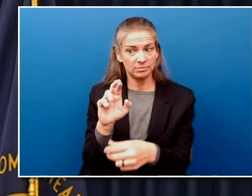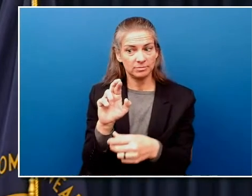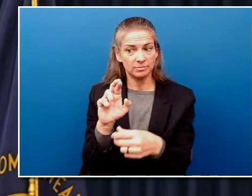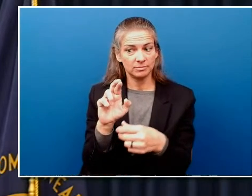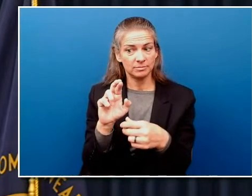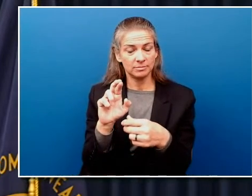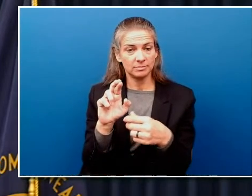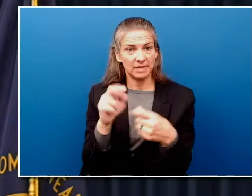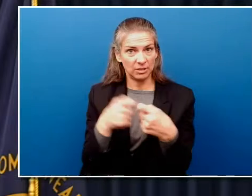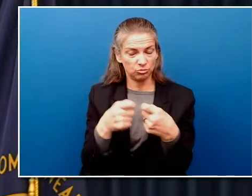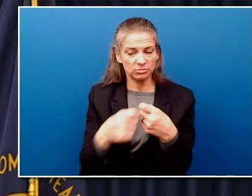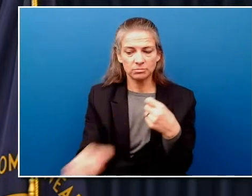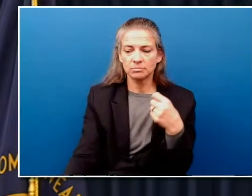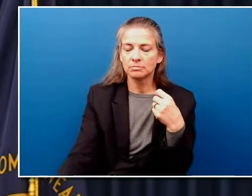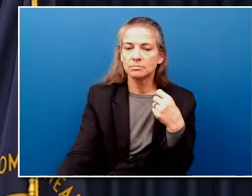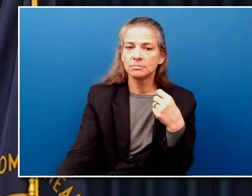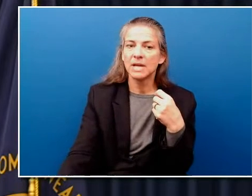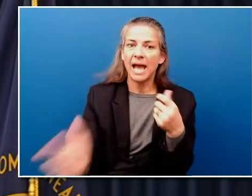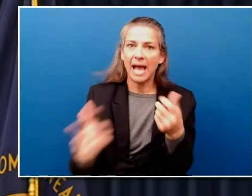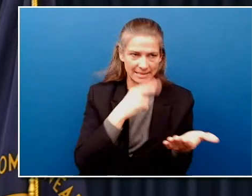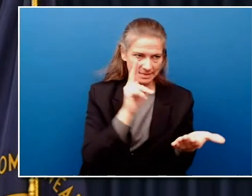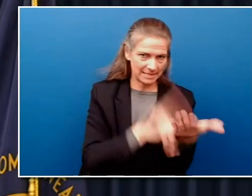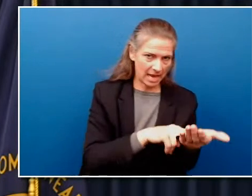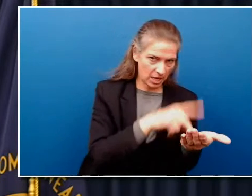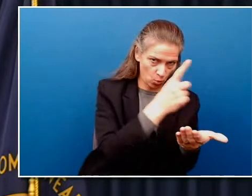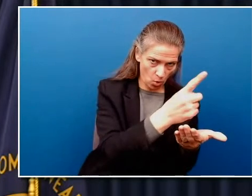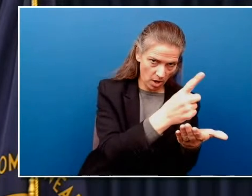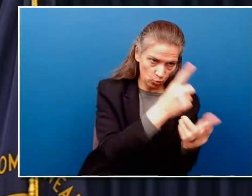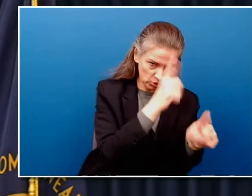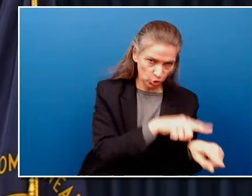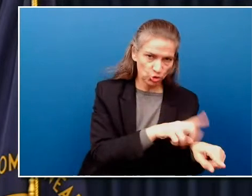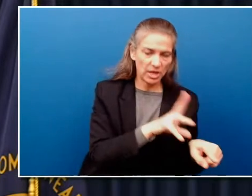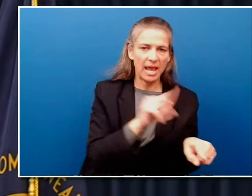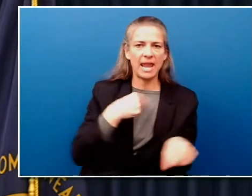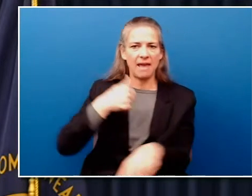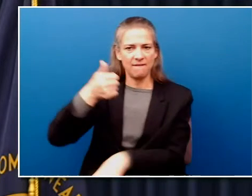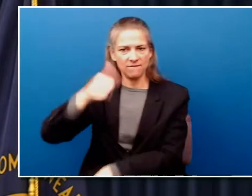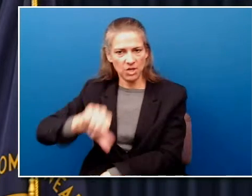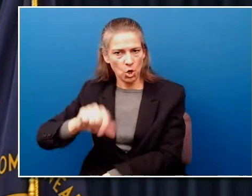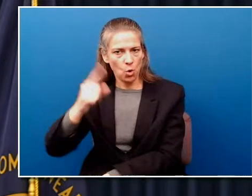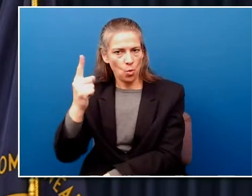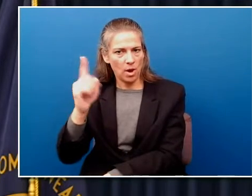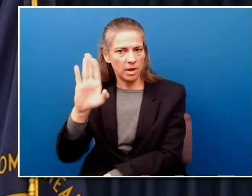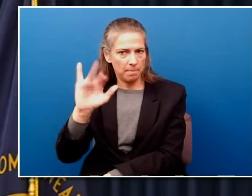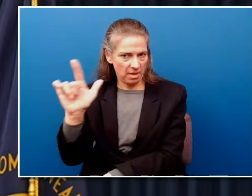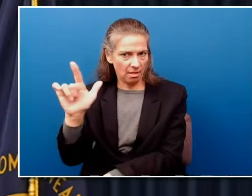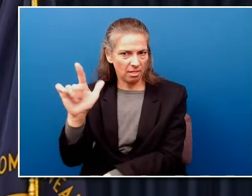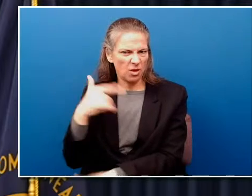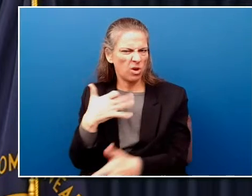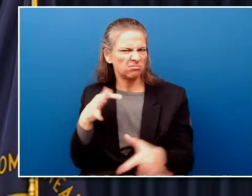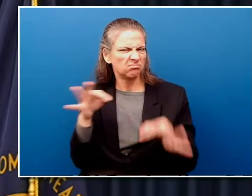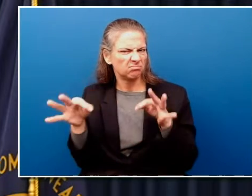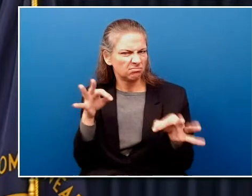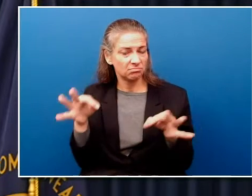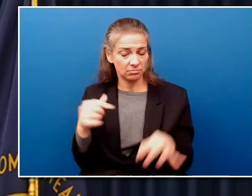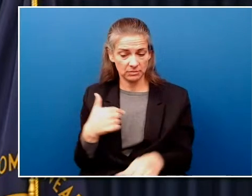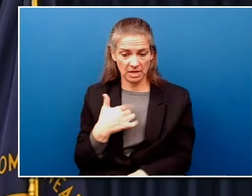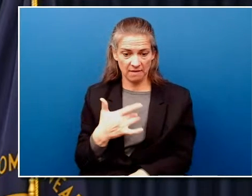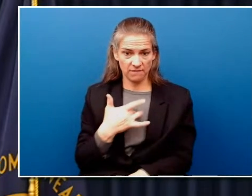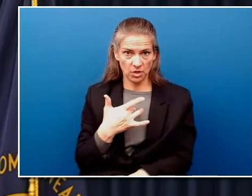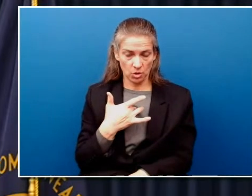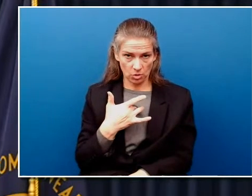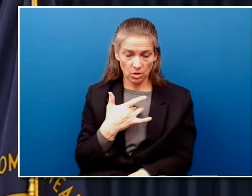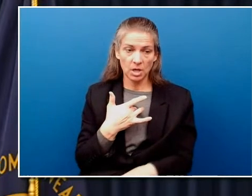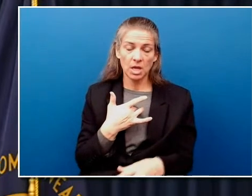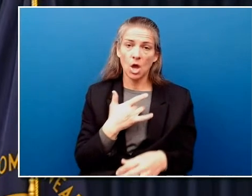resolution and I vetoed one bill, and I want to make sure I go through the explanation. I believe in an all of the above energy policy